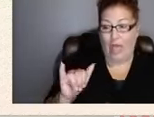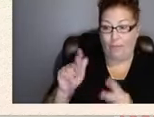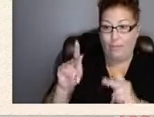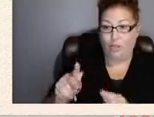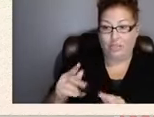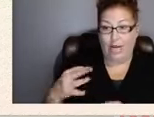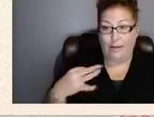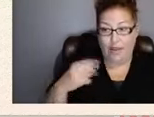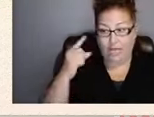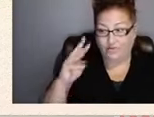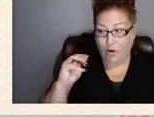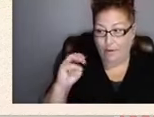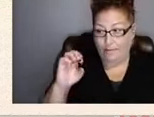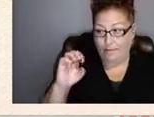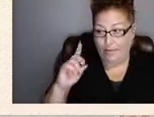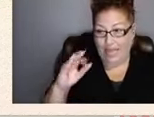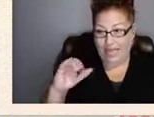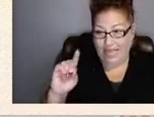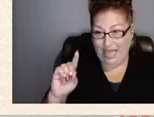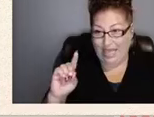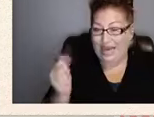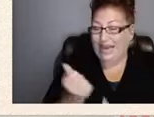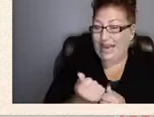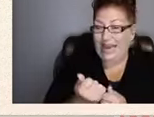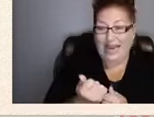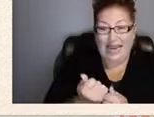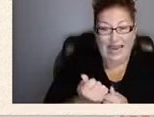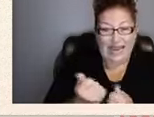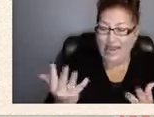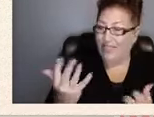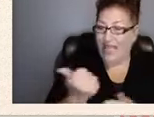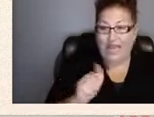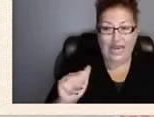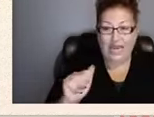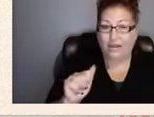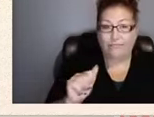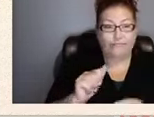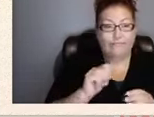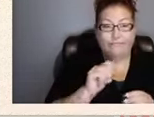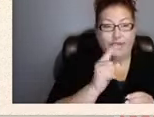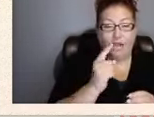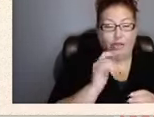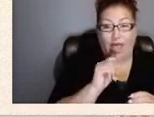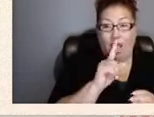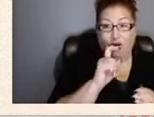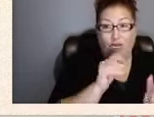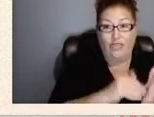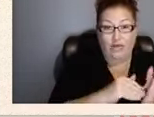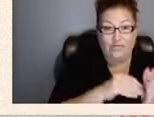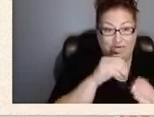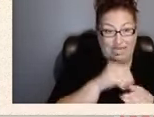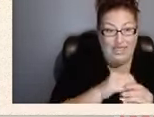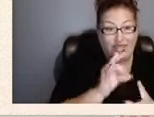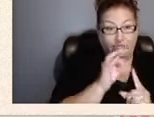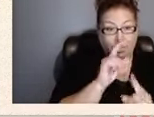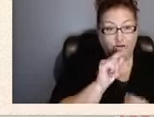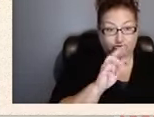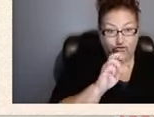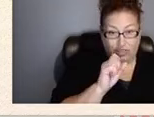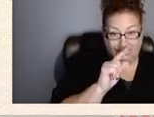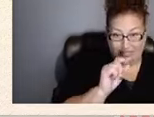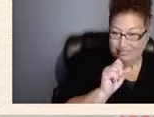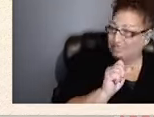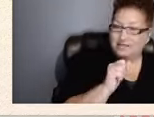Medicaid, any dollars, so the $100,000 that is in the special needs trust doesn't